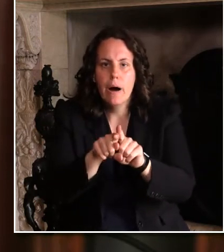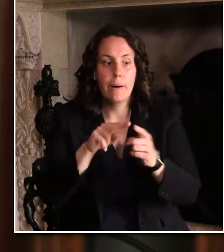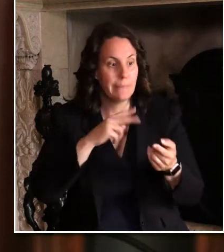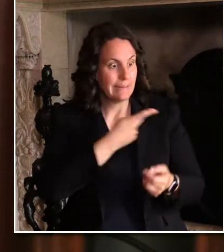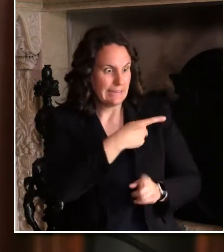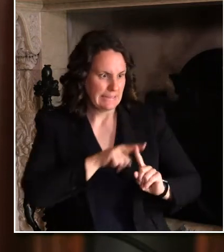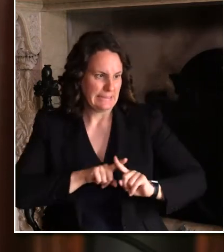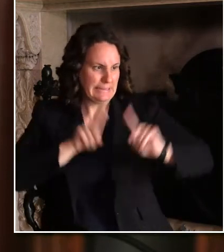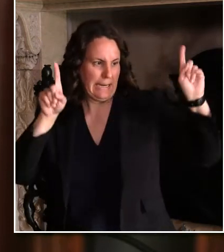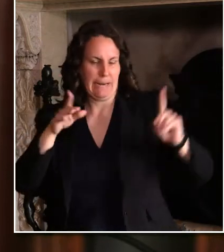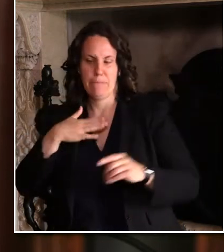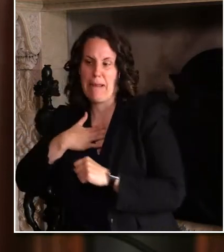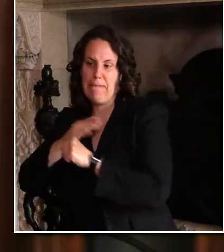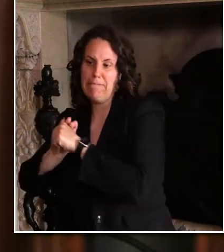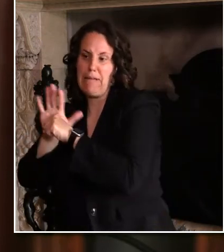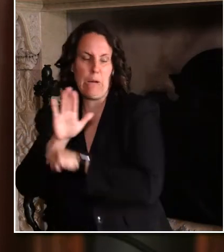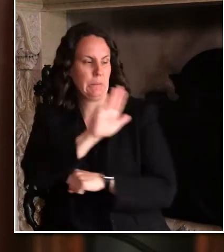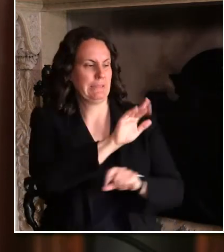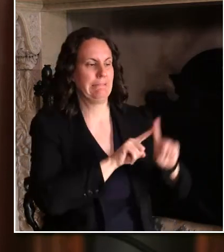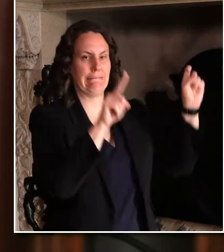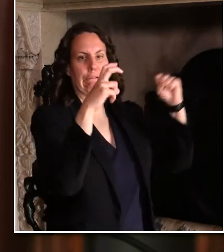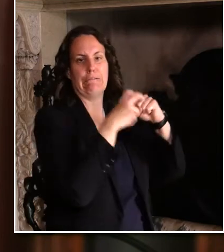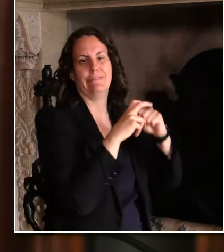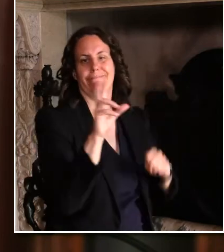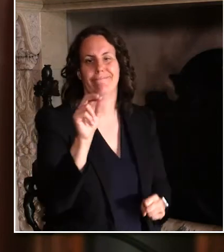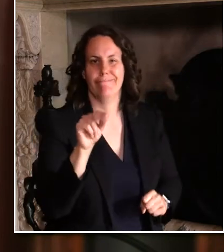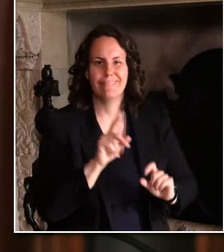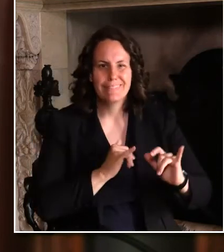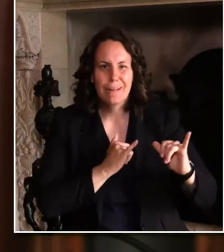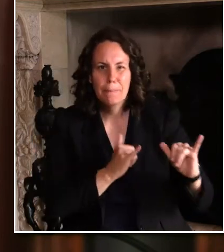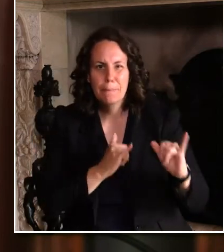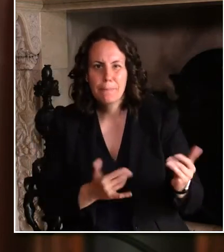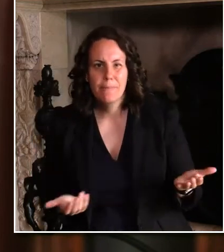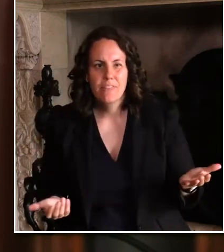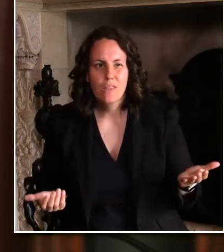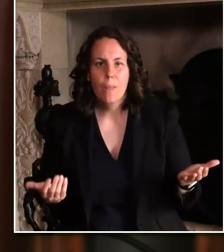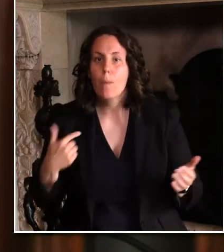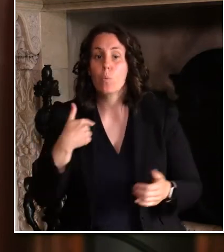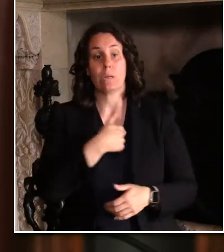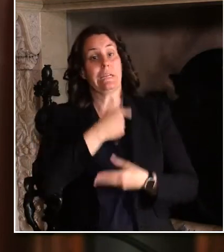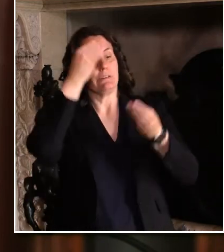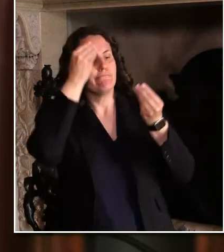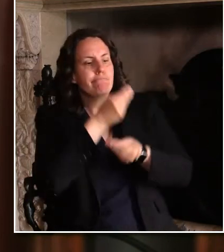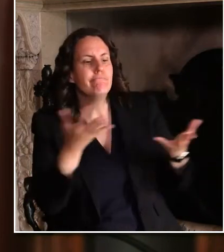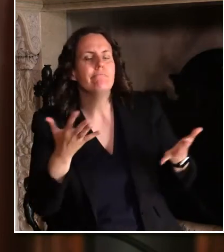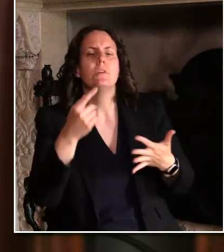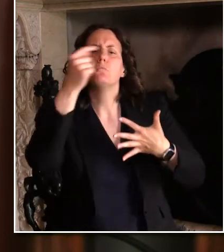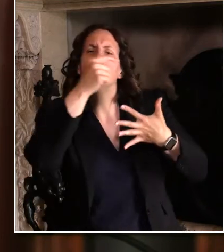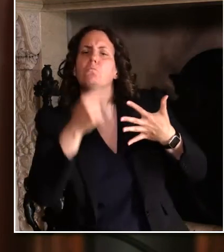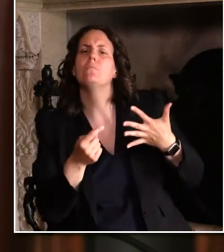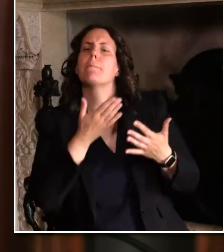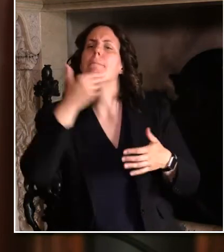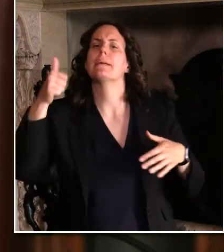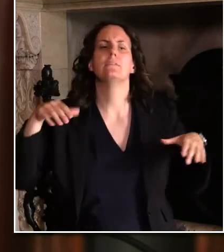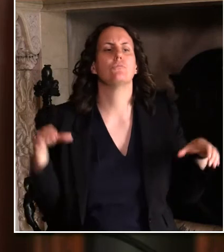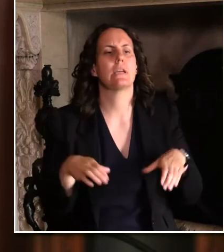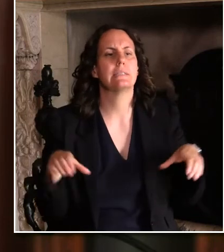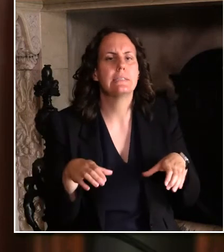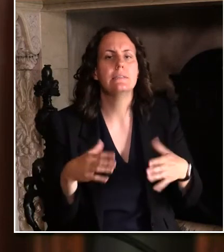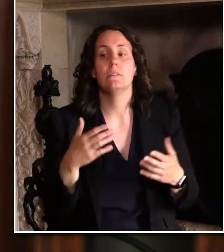are sharing best practices. We're certainly sharing information about what's working, what's not working, the lessons we're learning, how to be